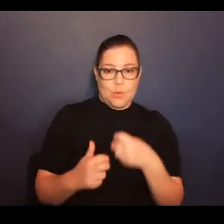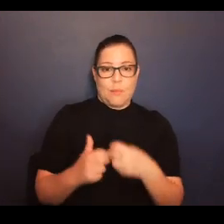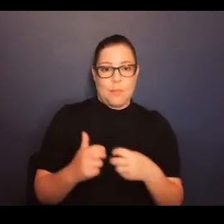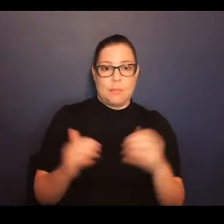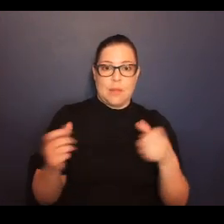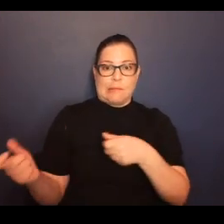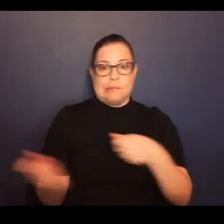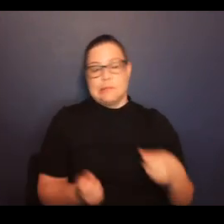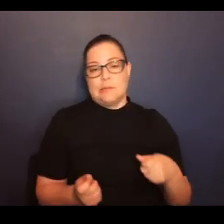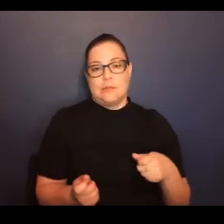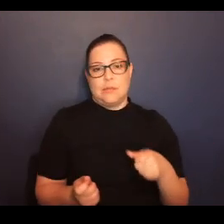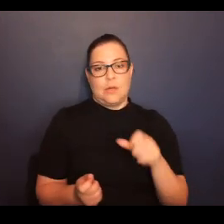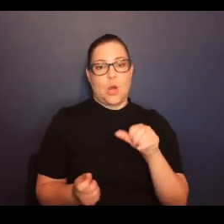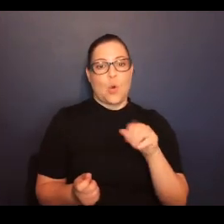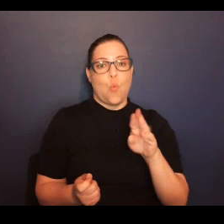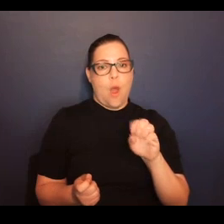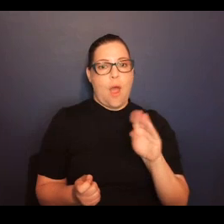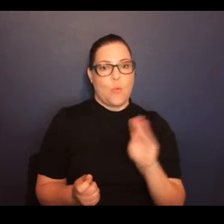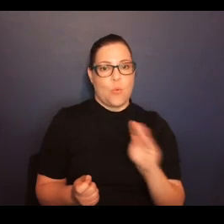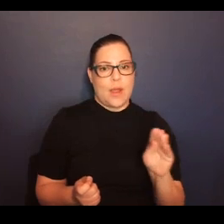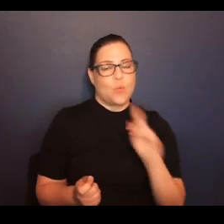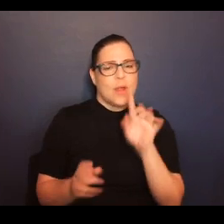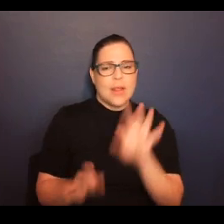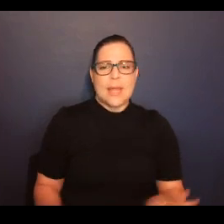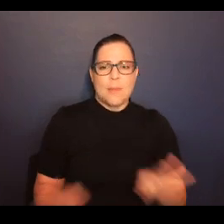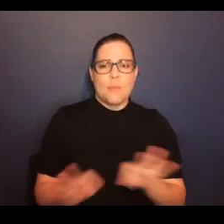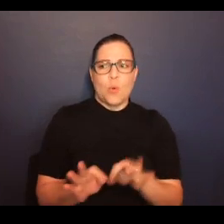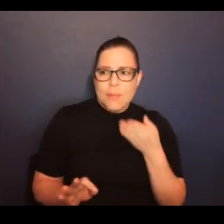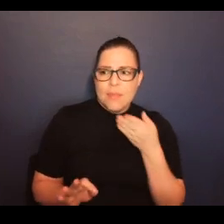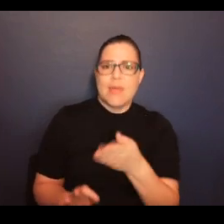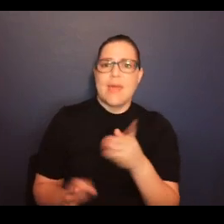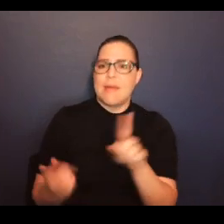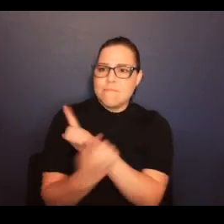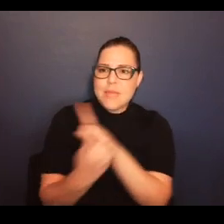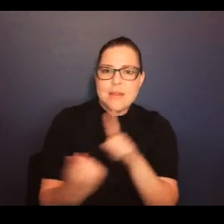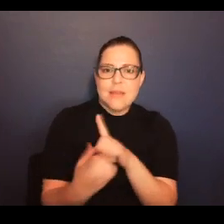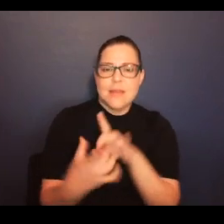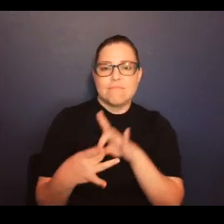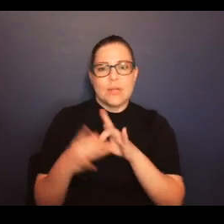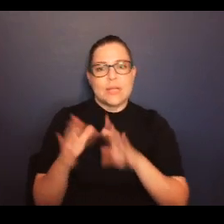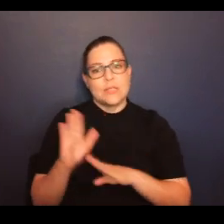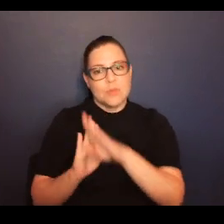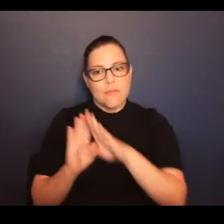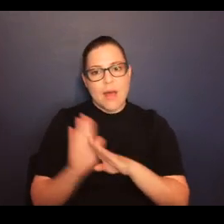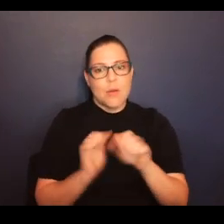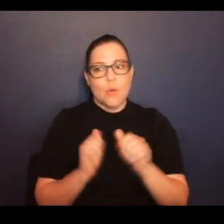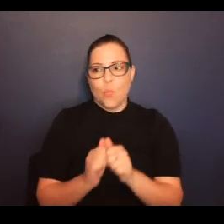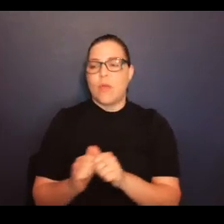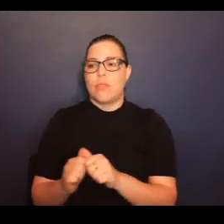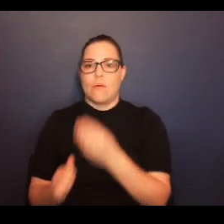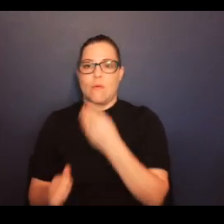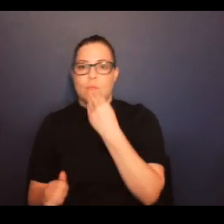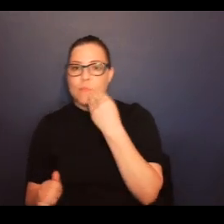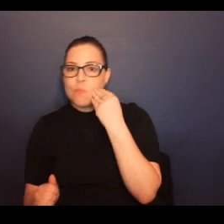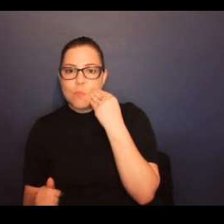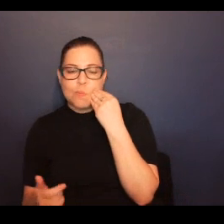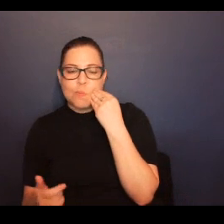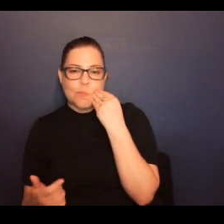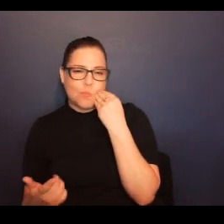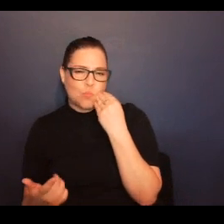think, you know, presence is huge. Building relationships is huge, not just with the residents, but with business owners. We're going to have